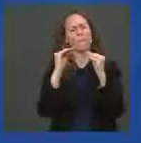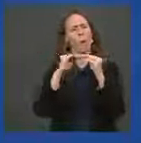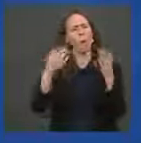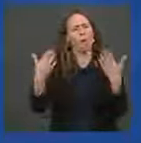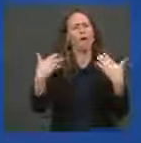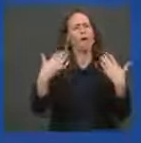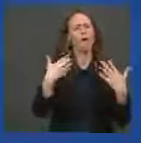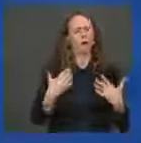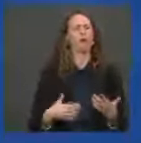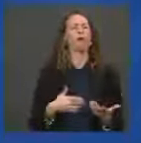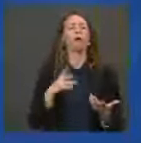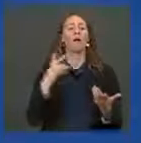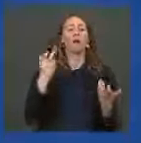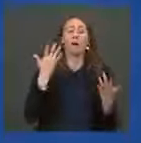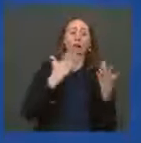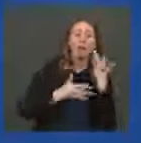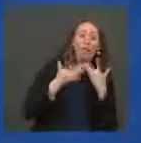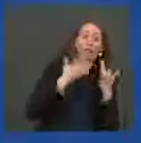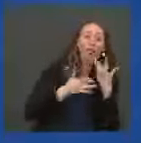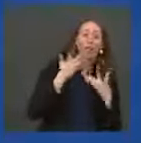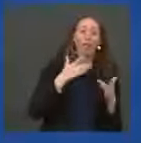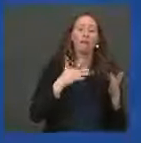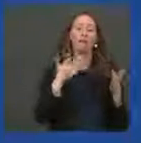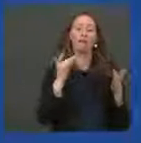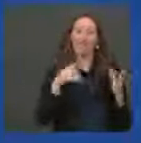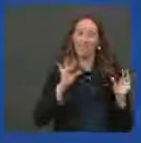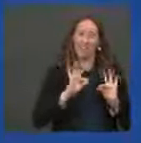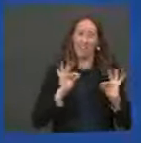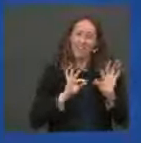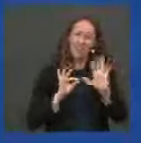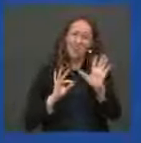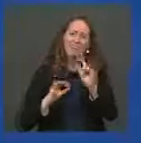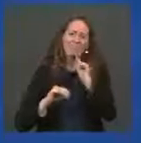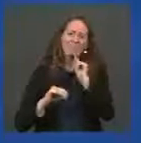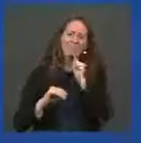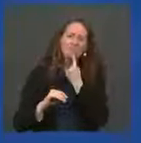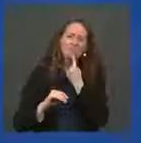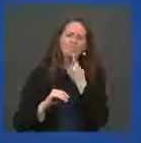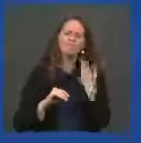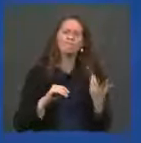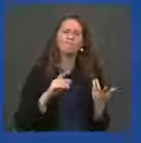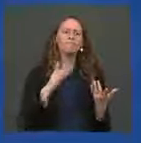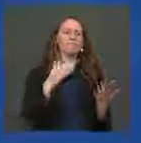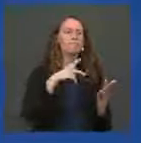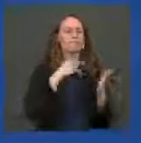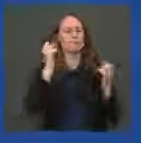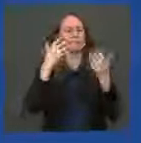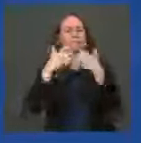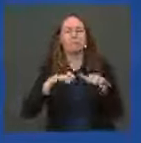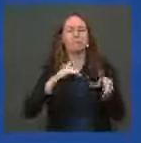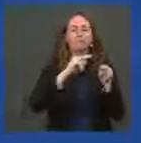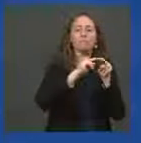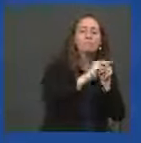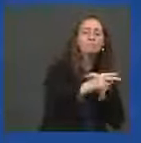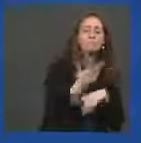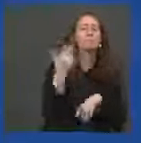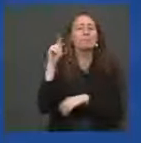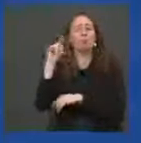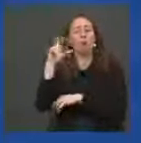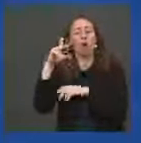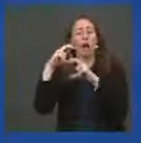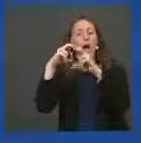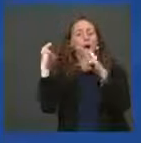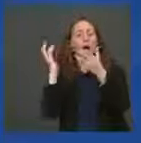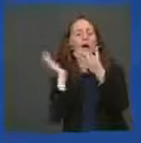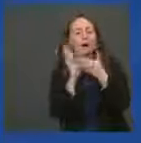for nothing. This means that terminal operators, railways, trucking companies, shippers, and other retailers